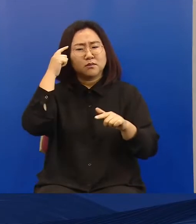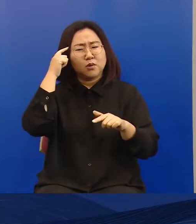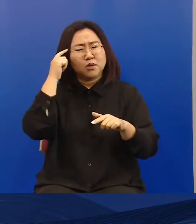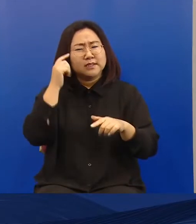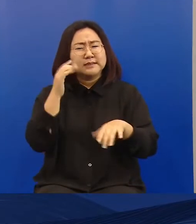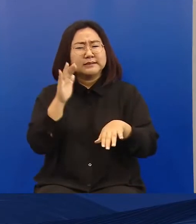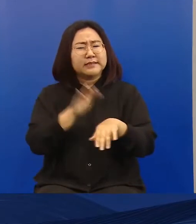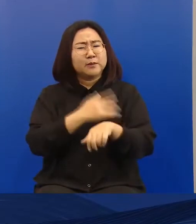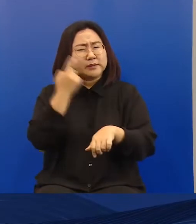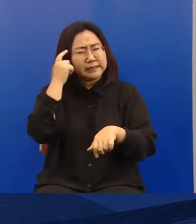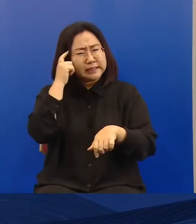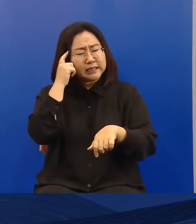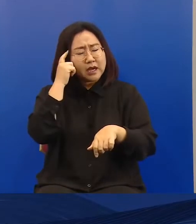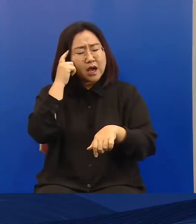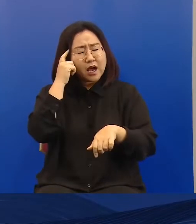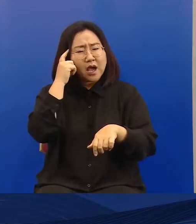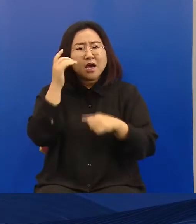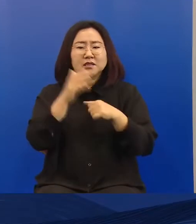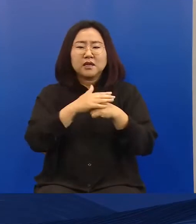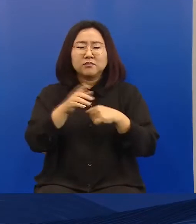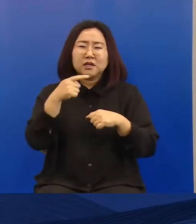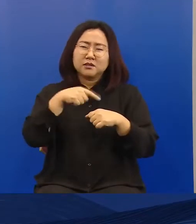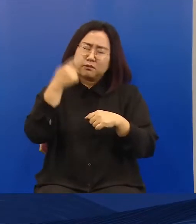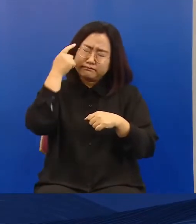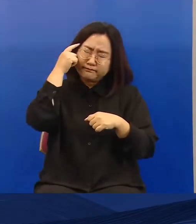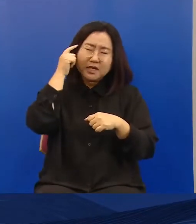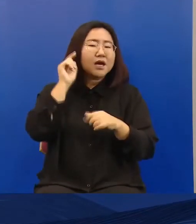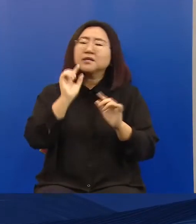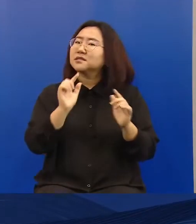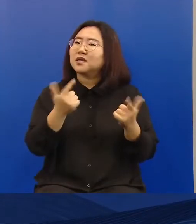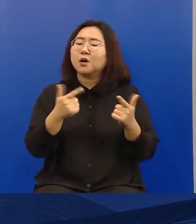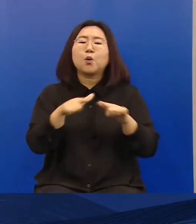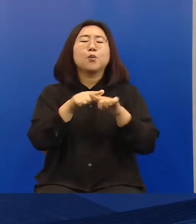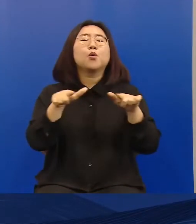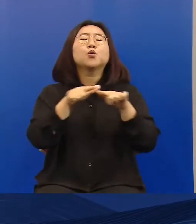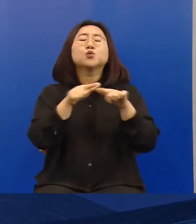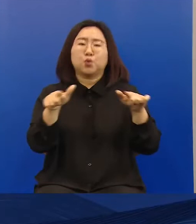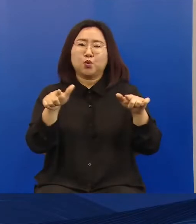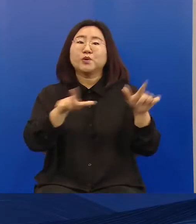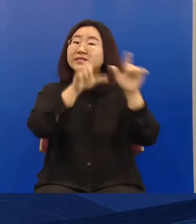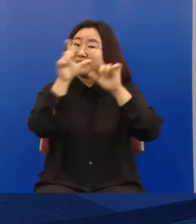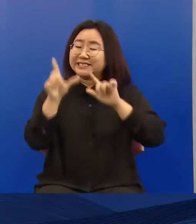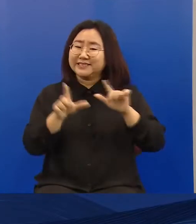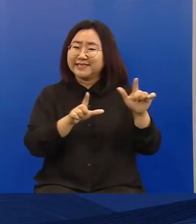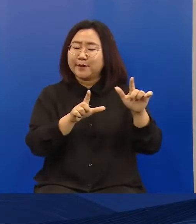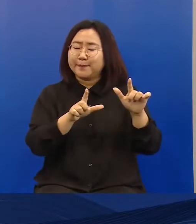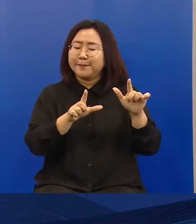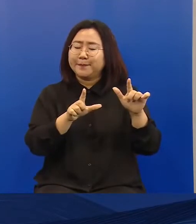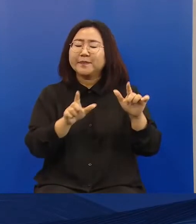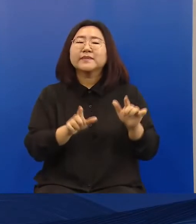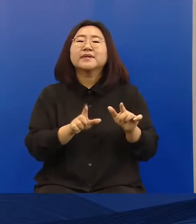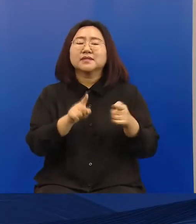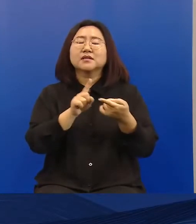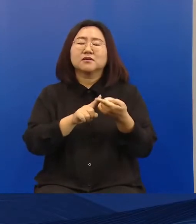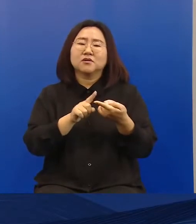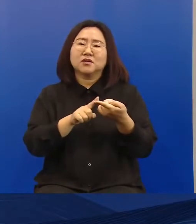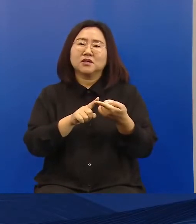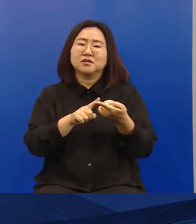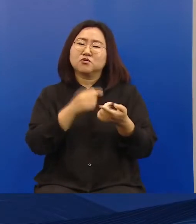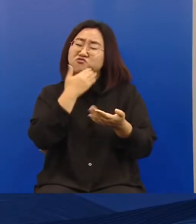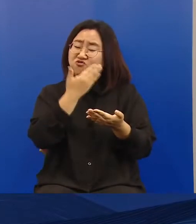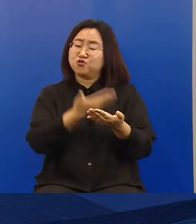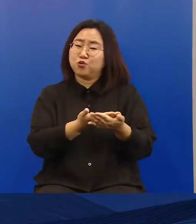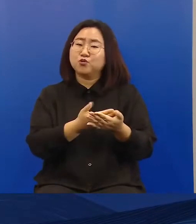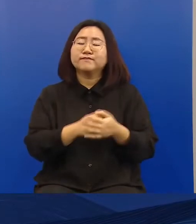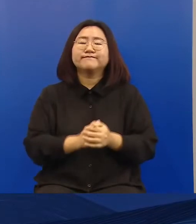lives. And you should not feel any discrimination from others. You just